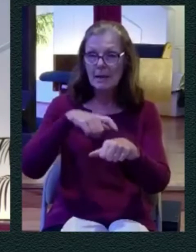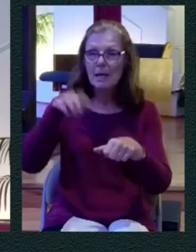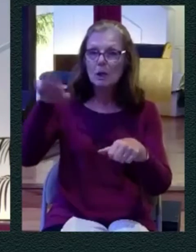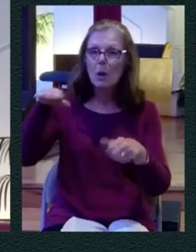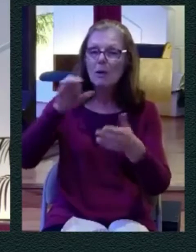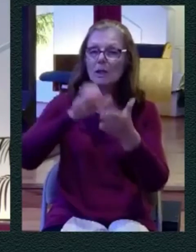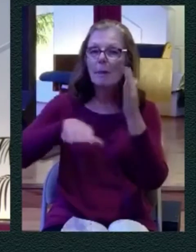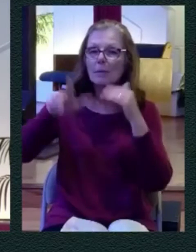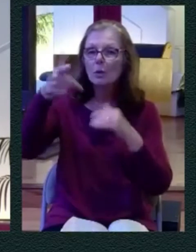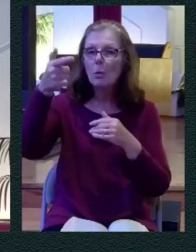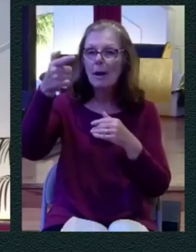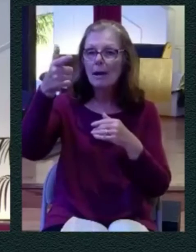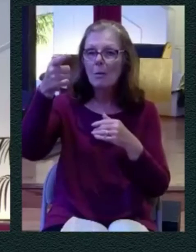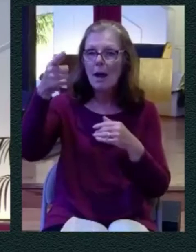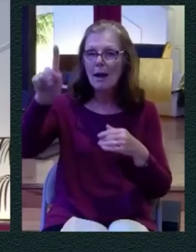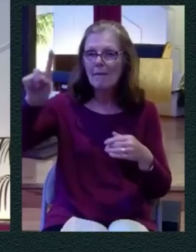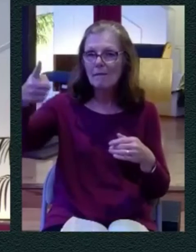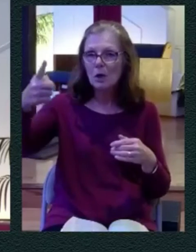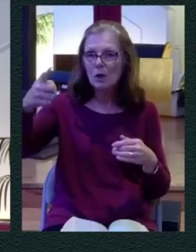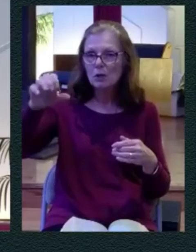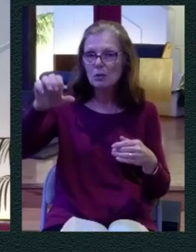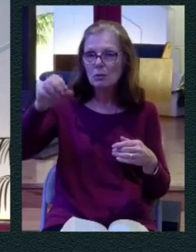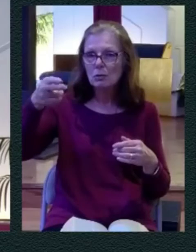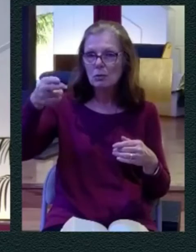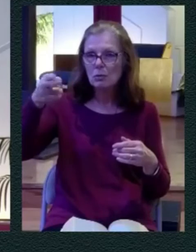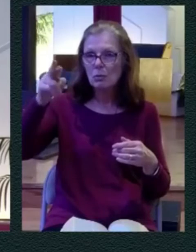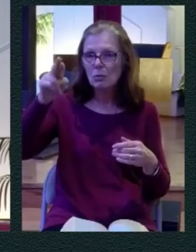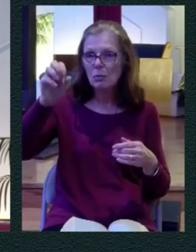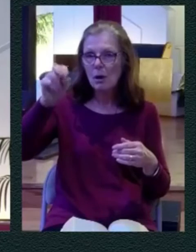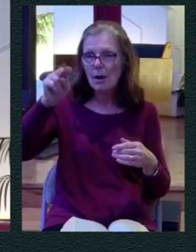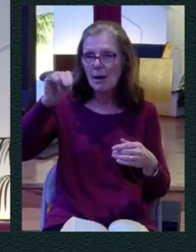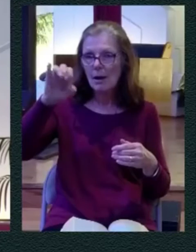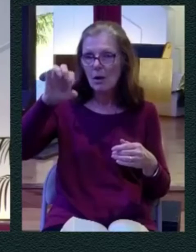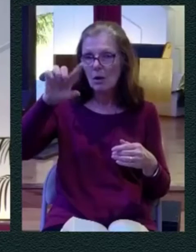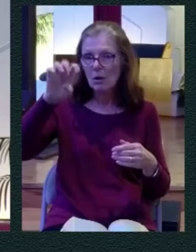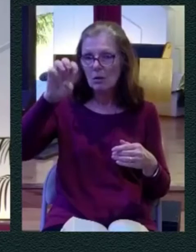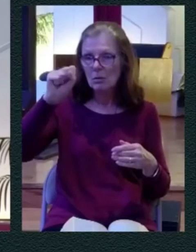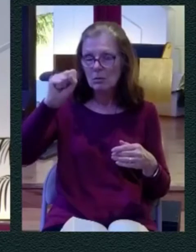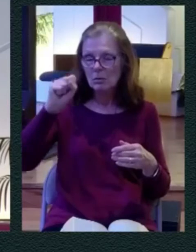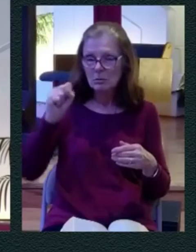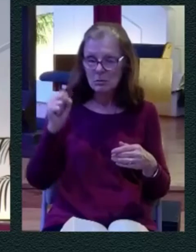where you find these three elements together.